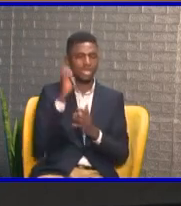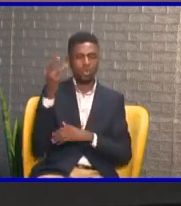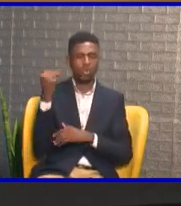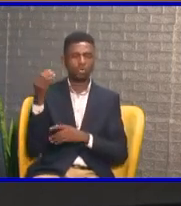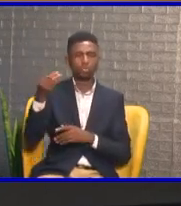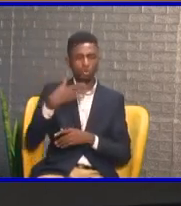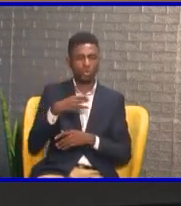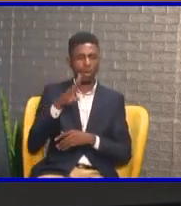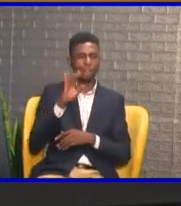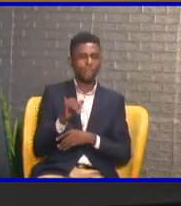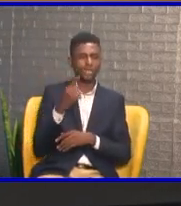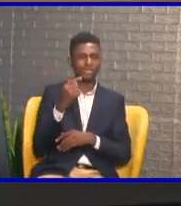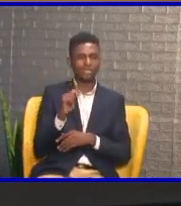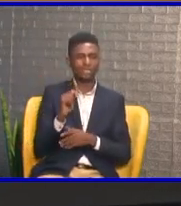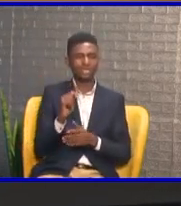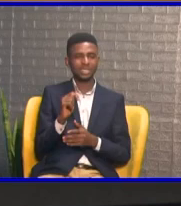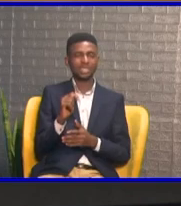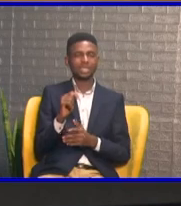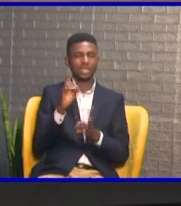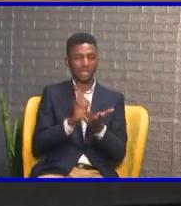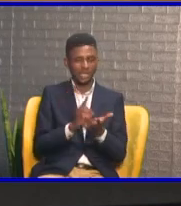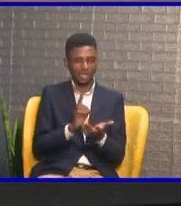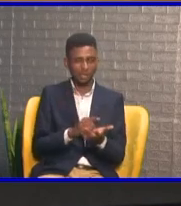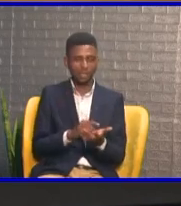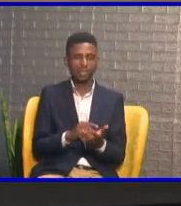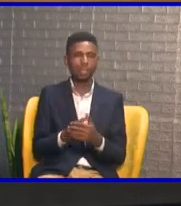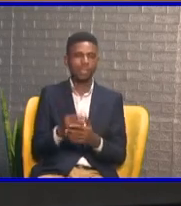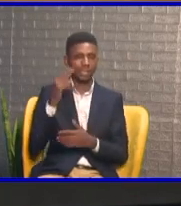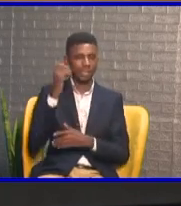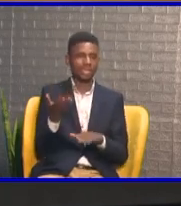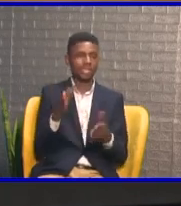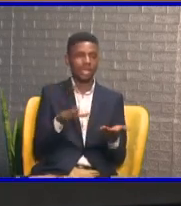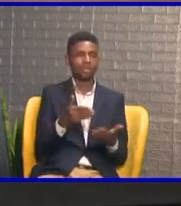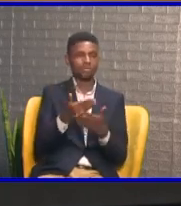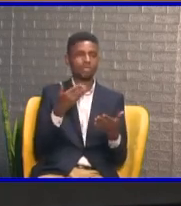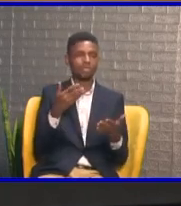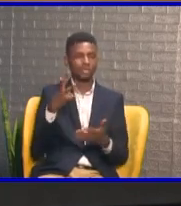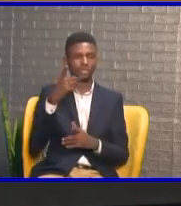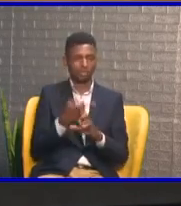6 months. You have 6 months left. He died before 6 months.